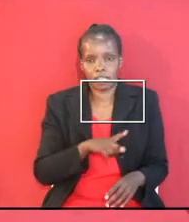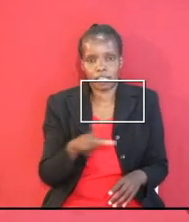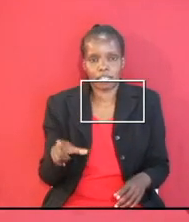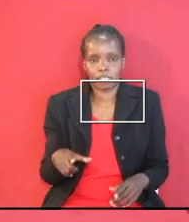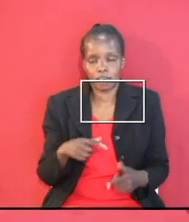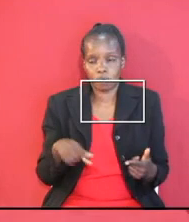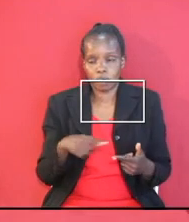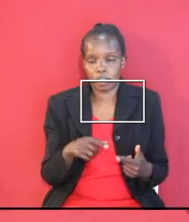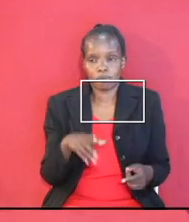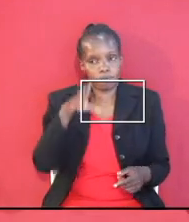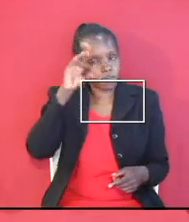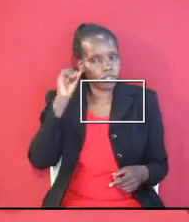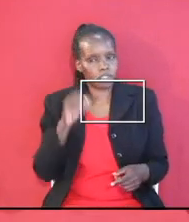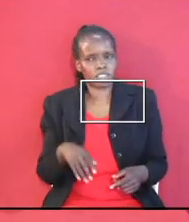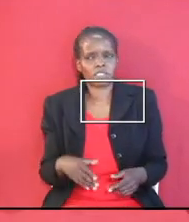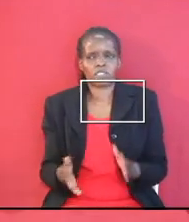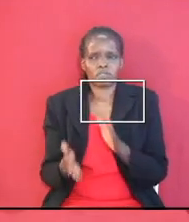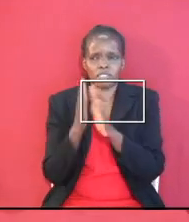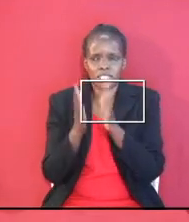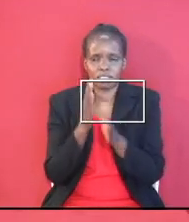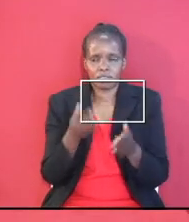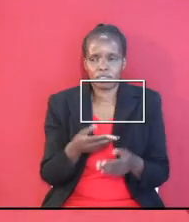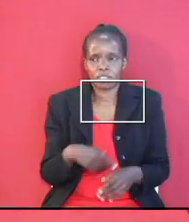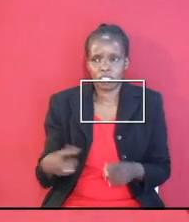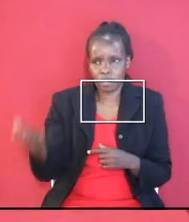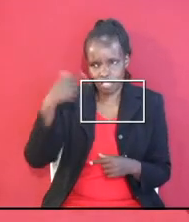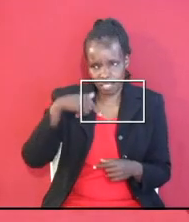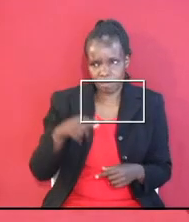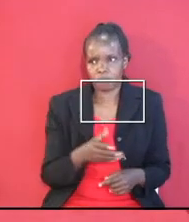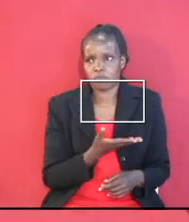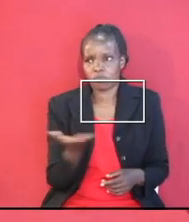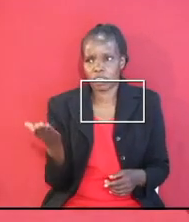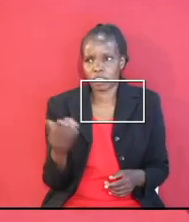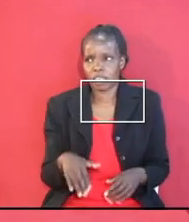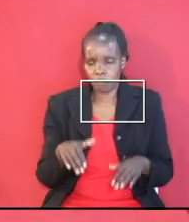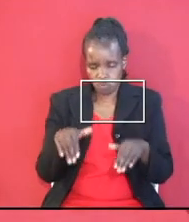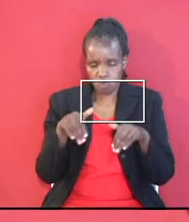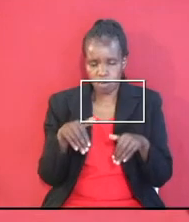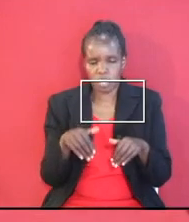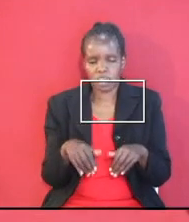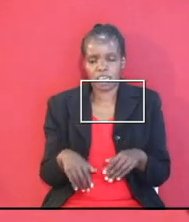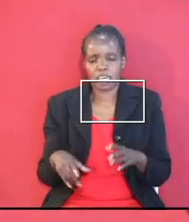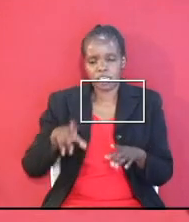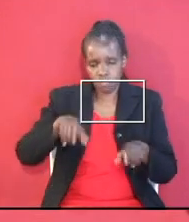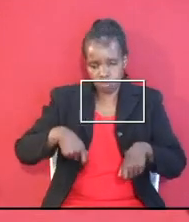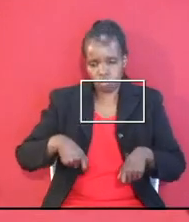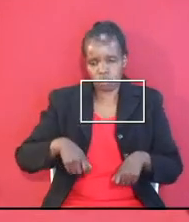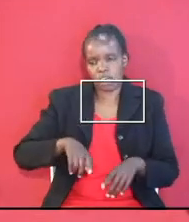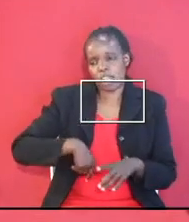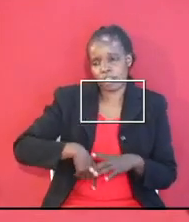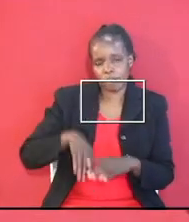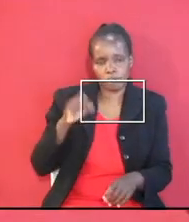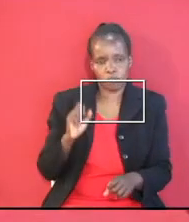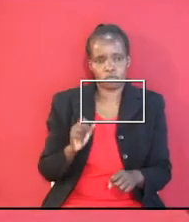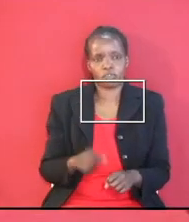called, he came very fast to where God was. And then he was told, wait a minute, Moses, remove your shoes because the place where